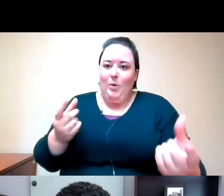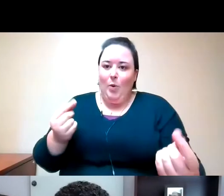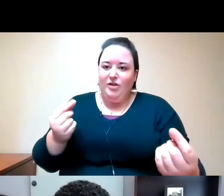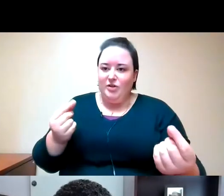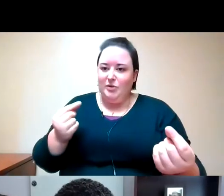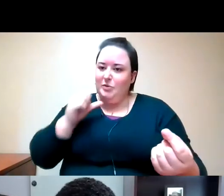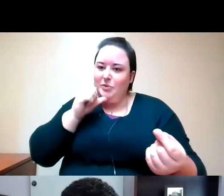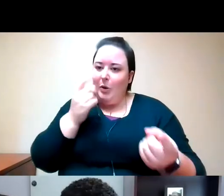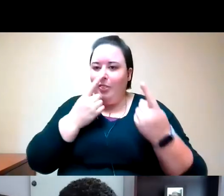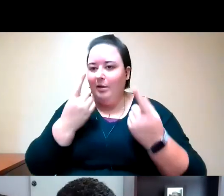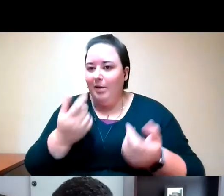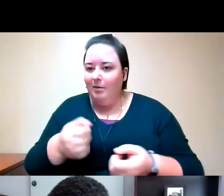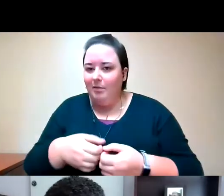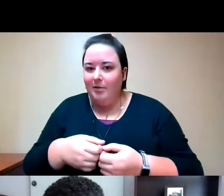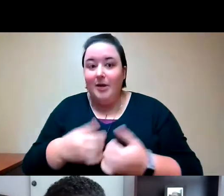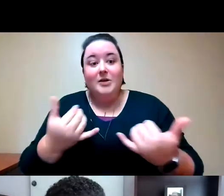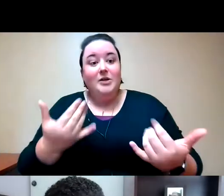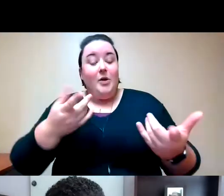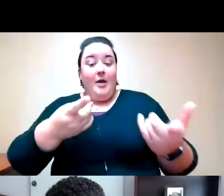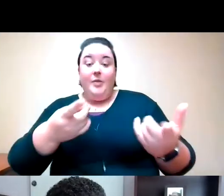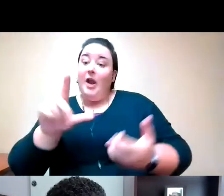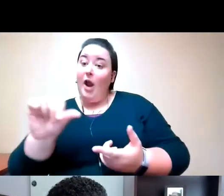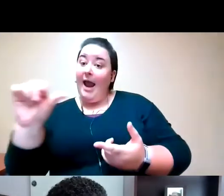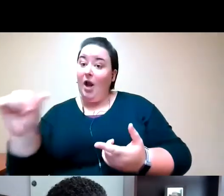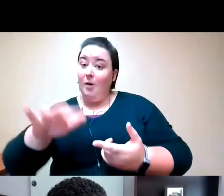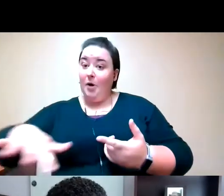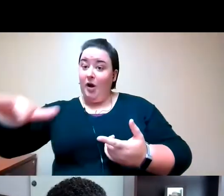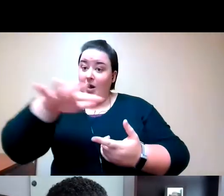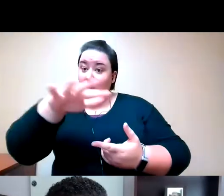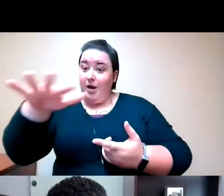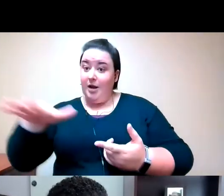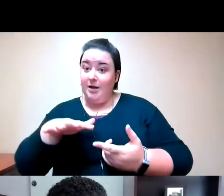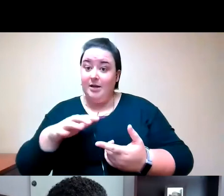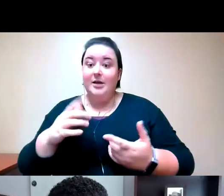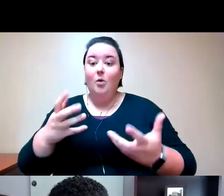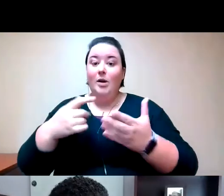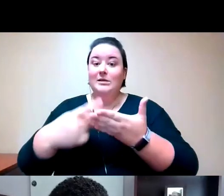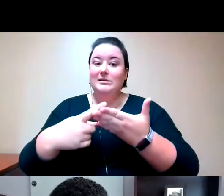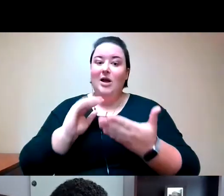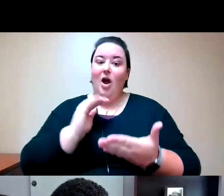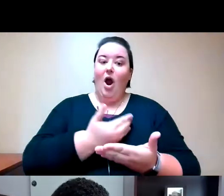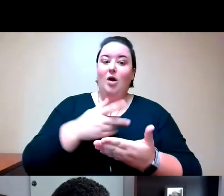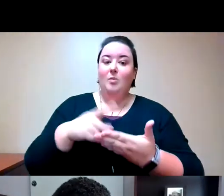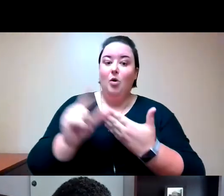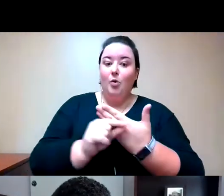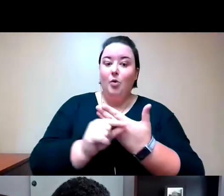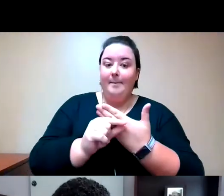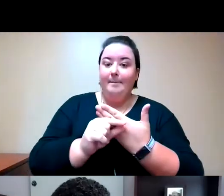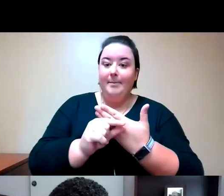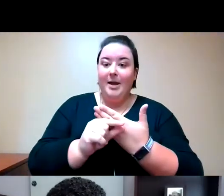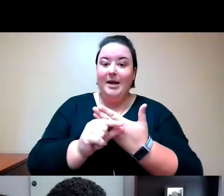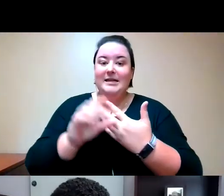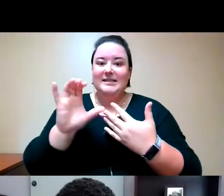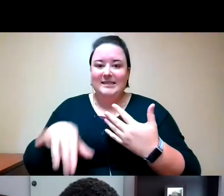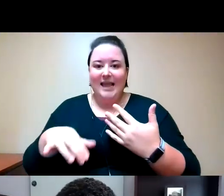within this community here, within this Ann Arbor community, I want to then just talk about our program. Because our program is something that I want